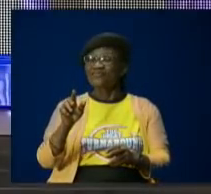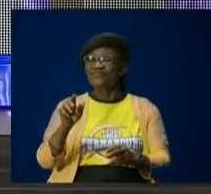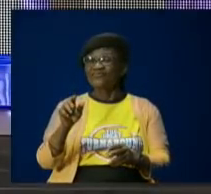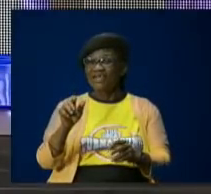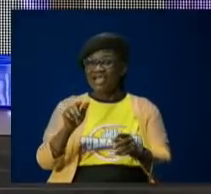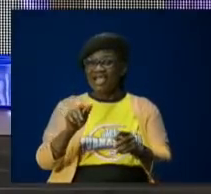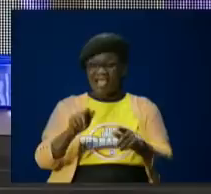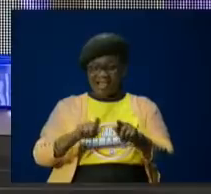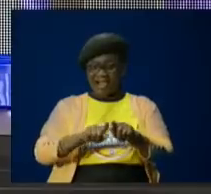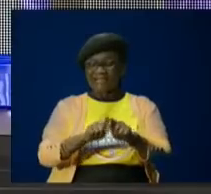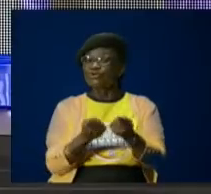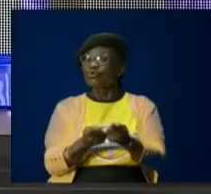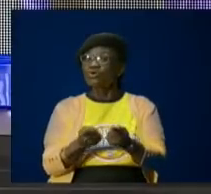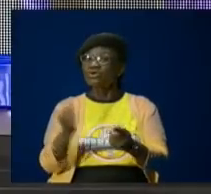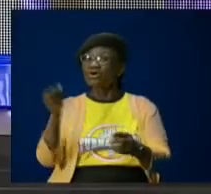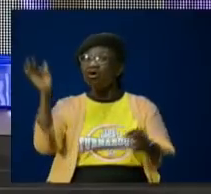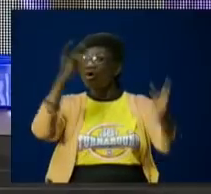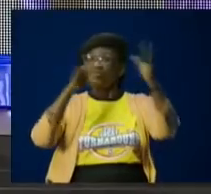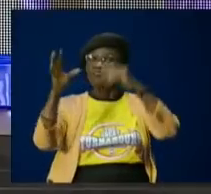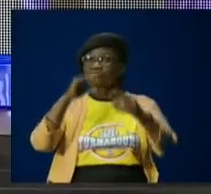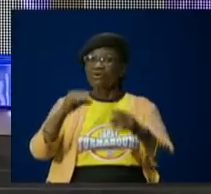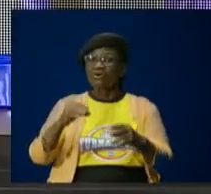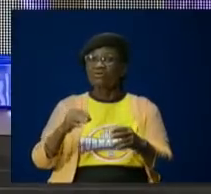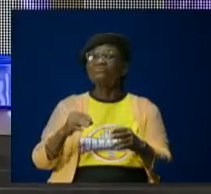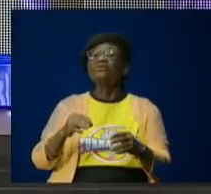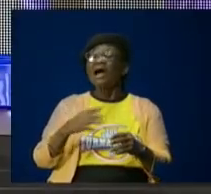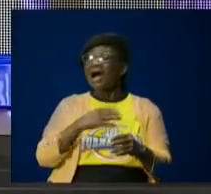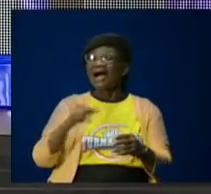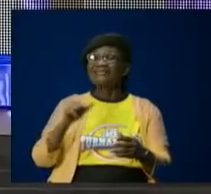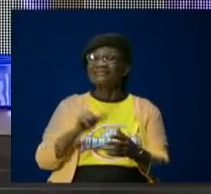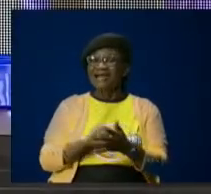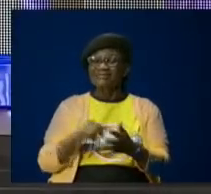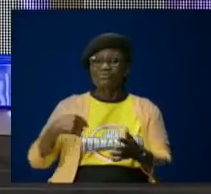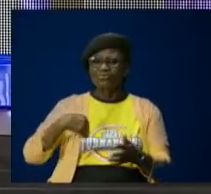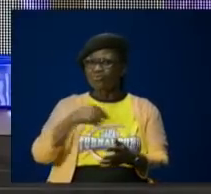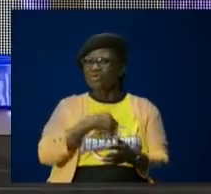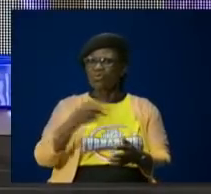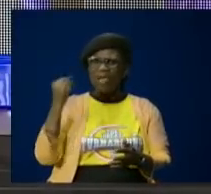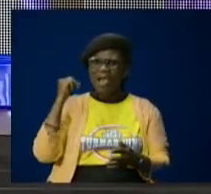the biggest. And we were only in category 10.